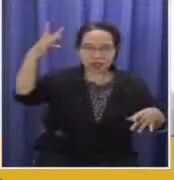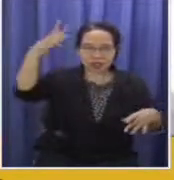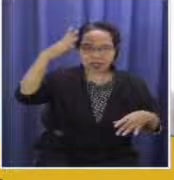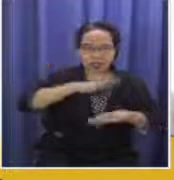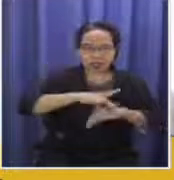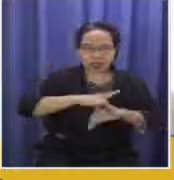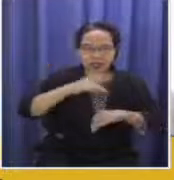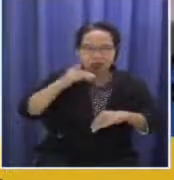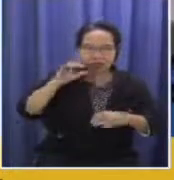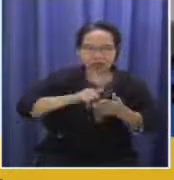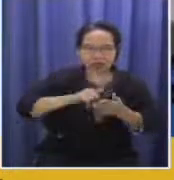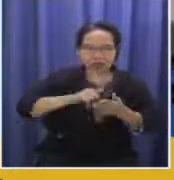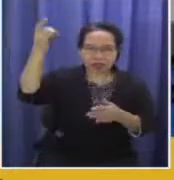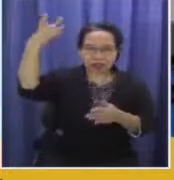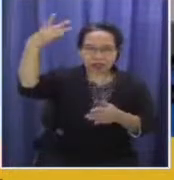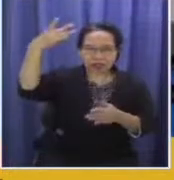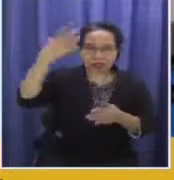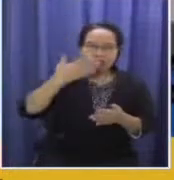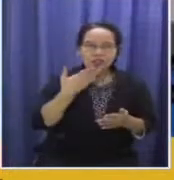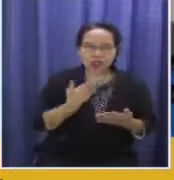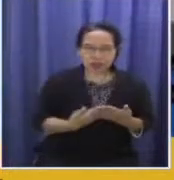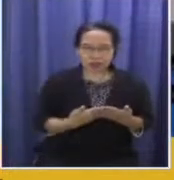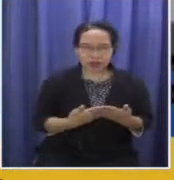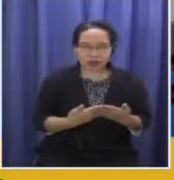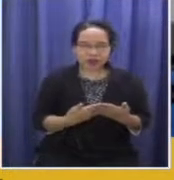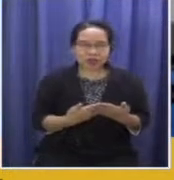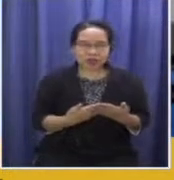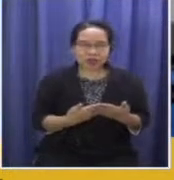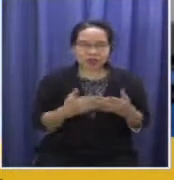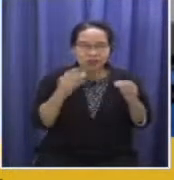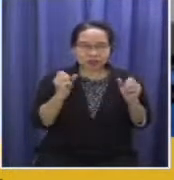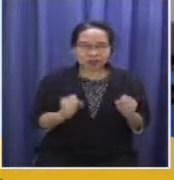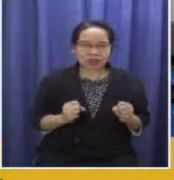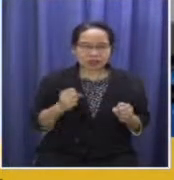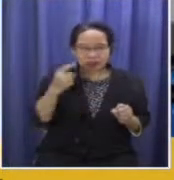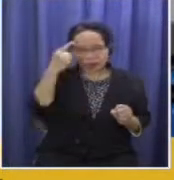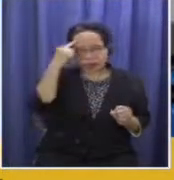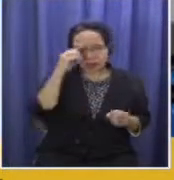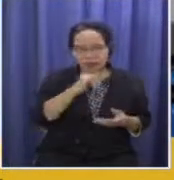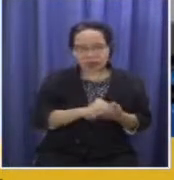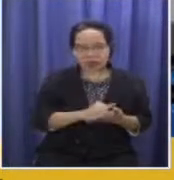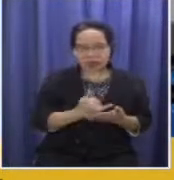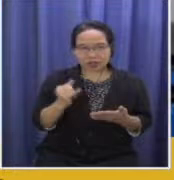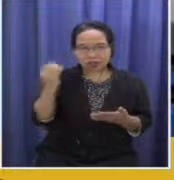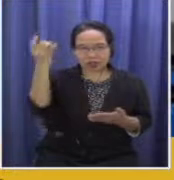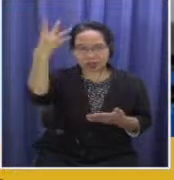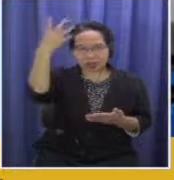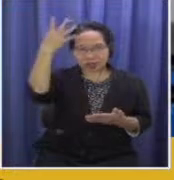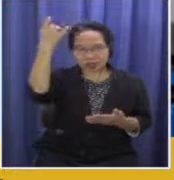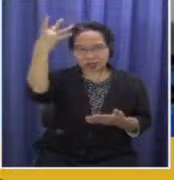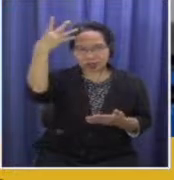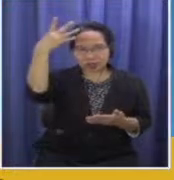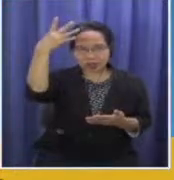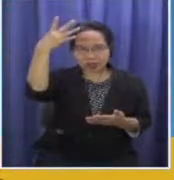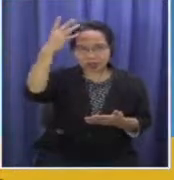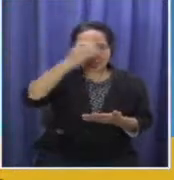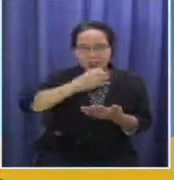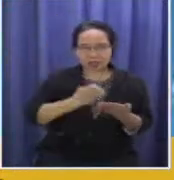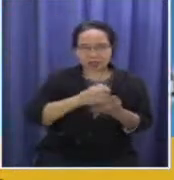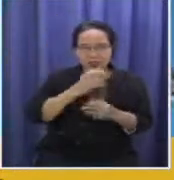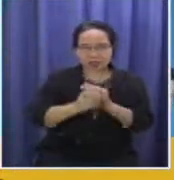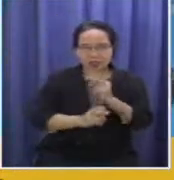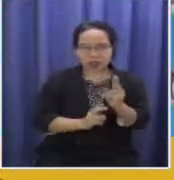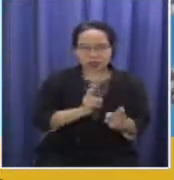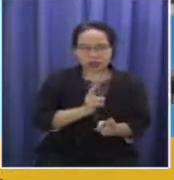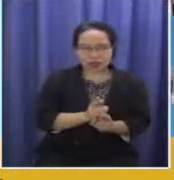light that was good, we can think that they are lighting the entire